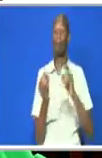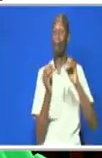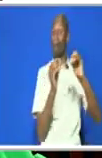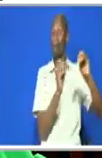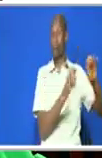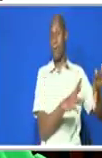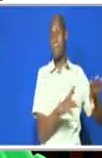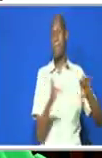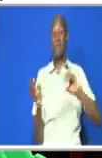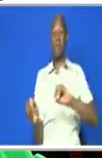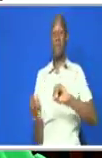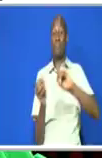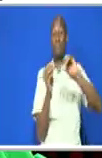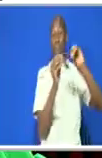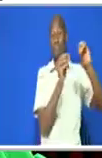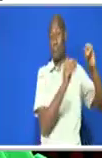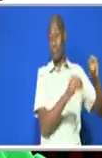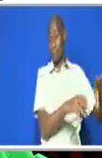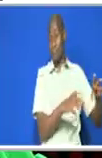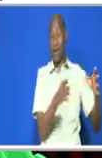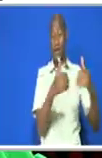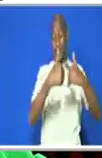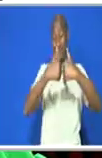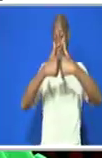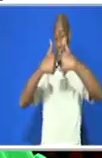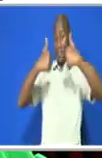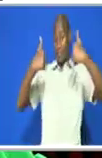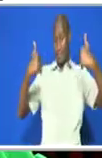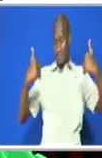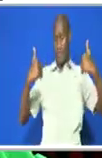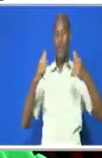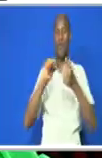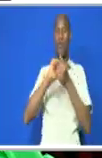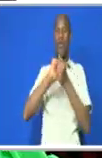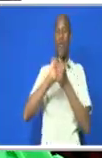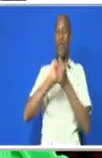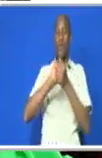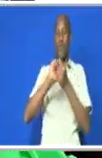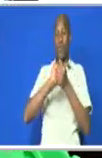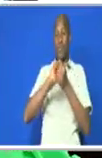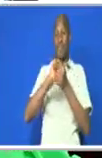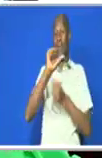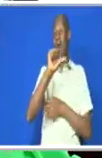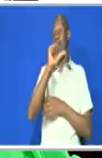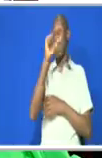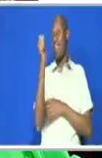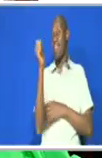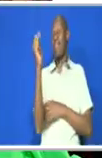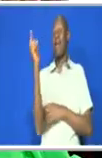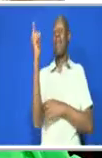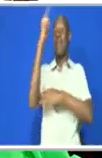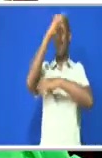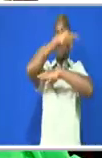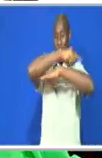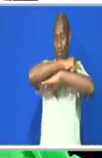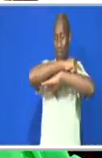take all the dark colors to be washed another day. As